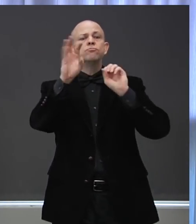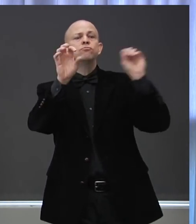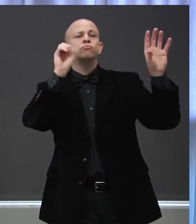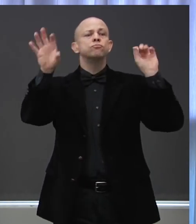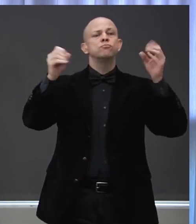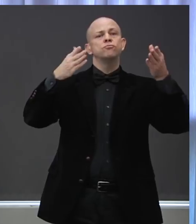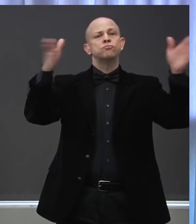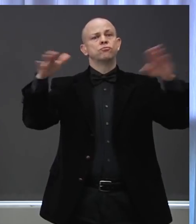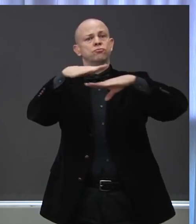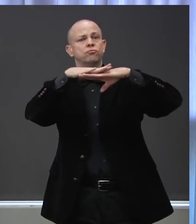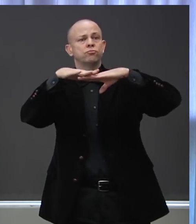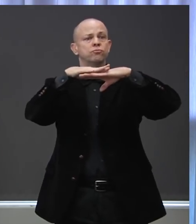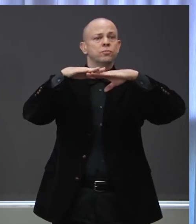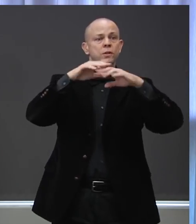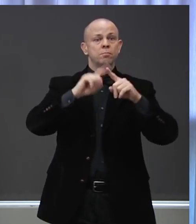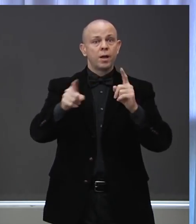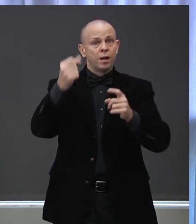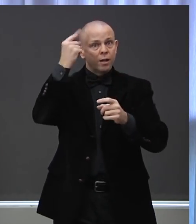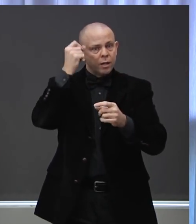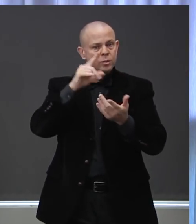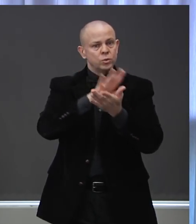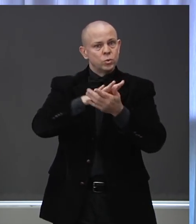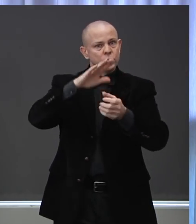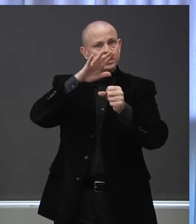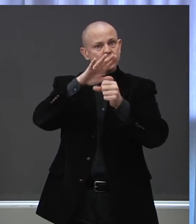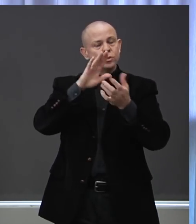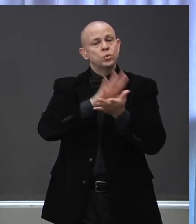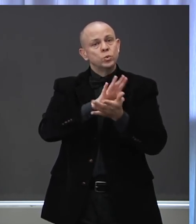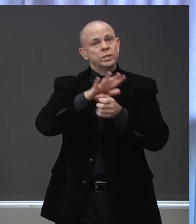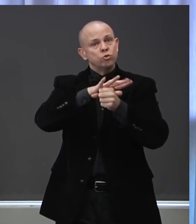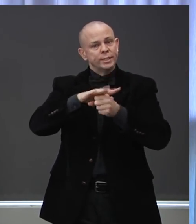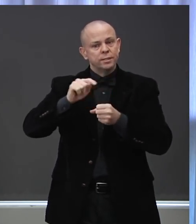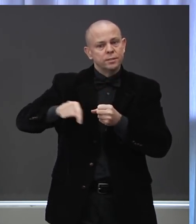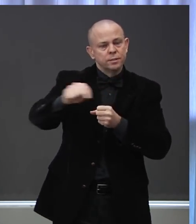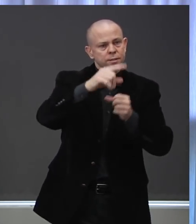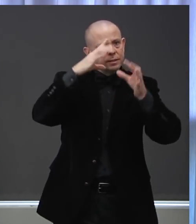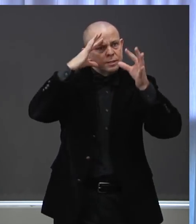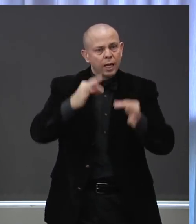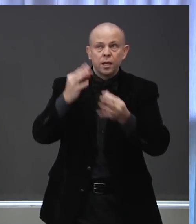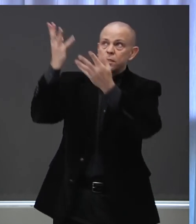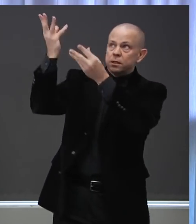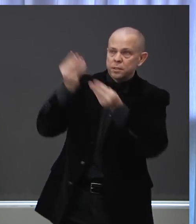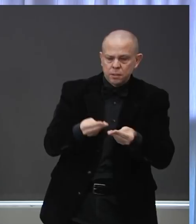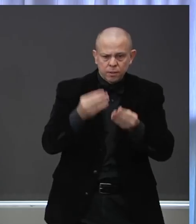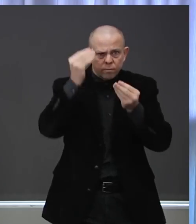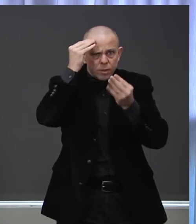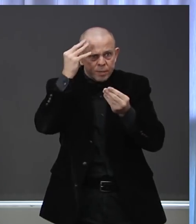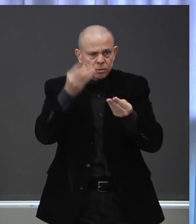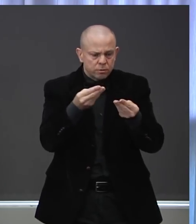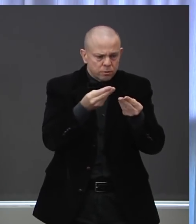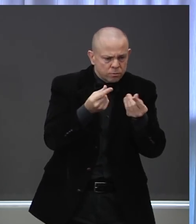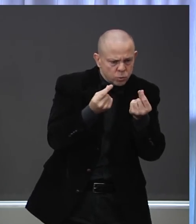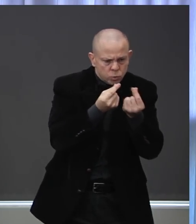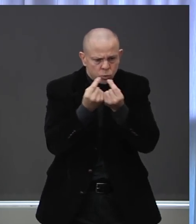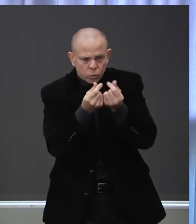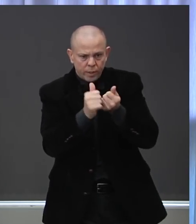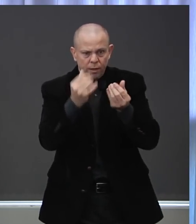school districts use that information to communicate with the families in their own community. There are